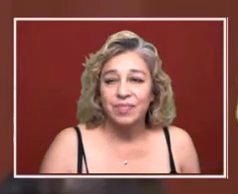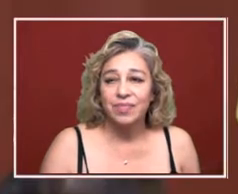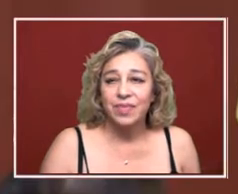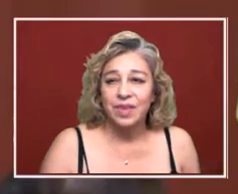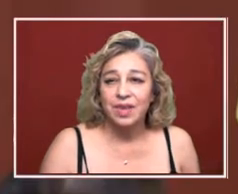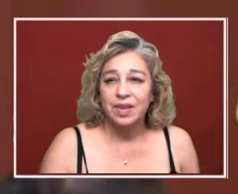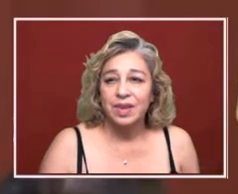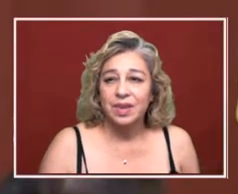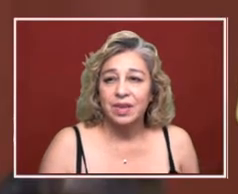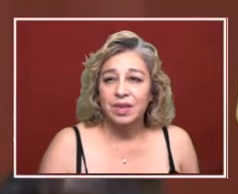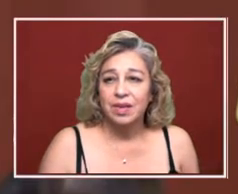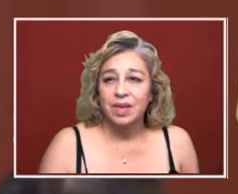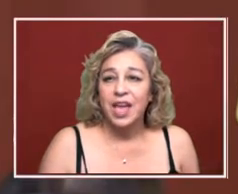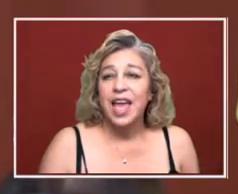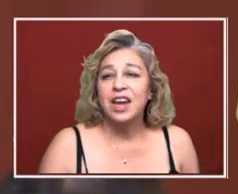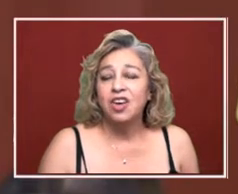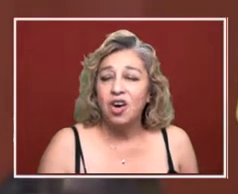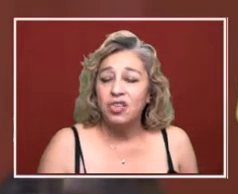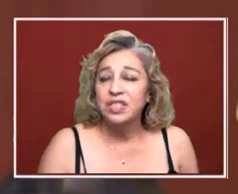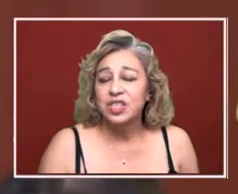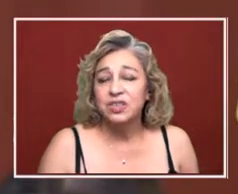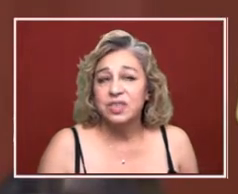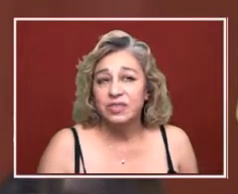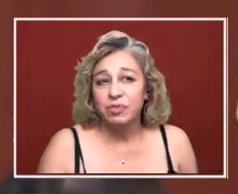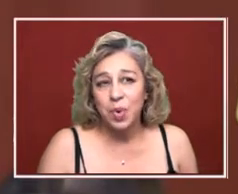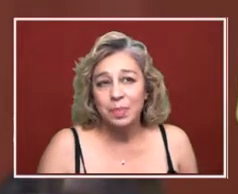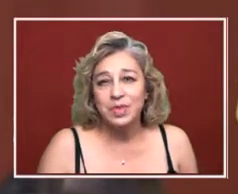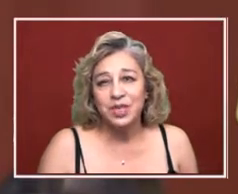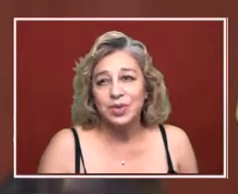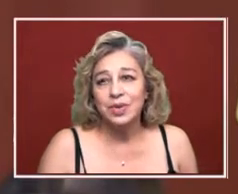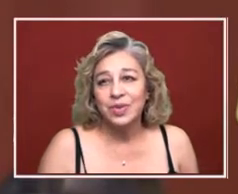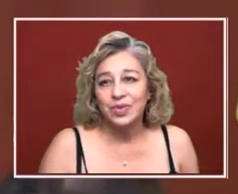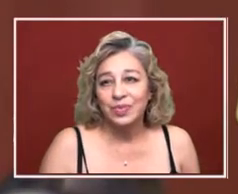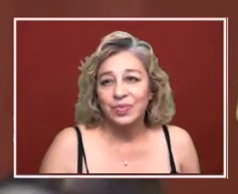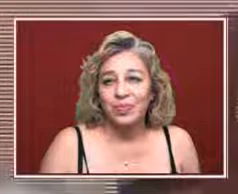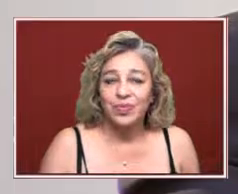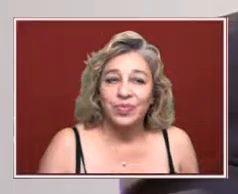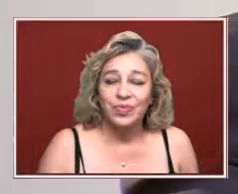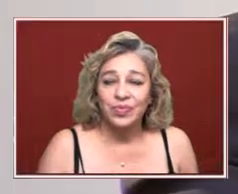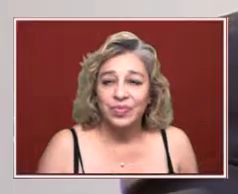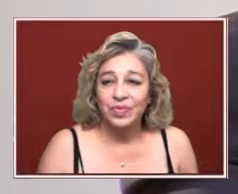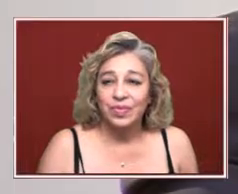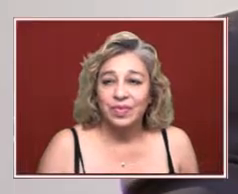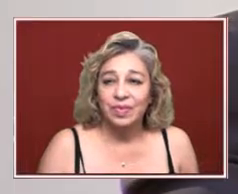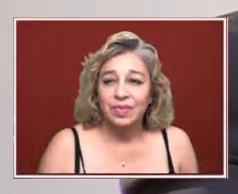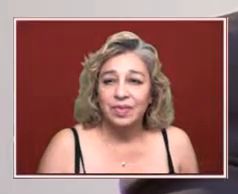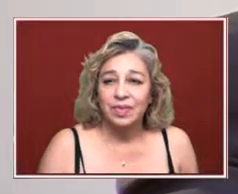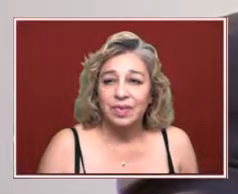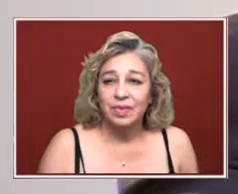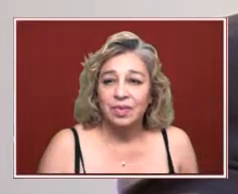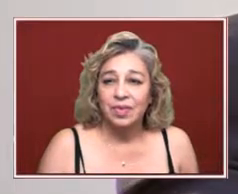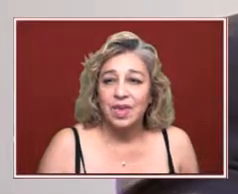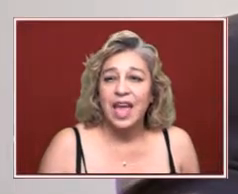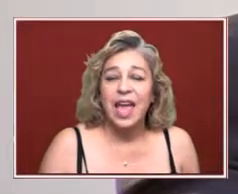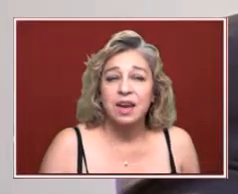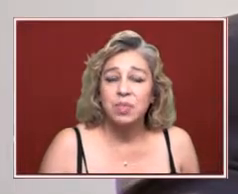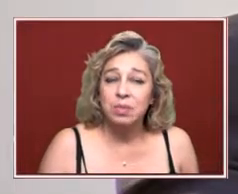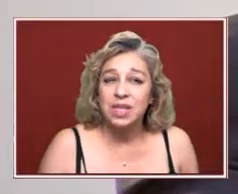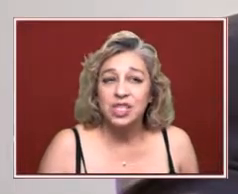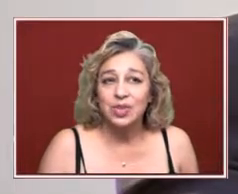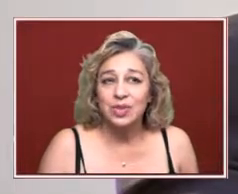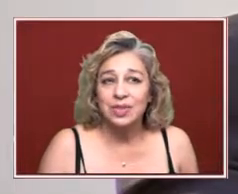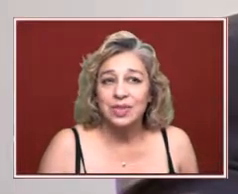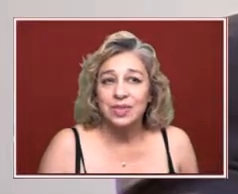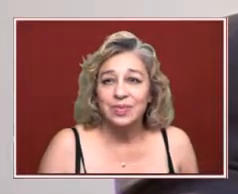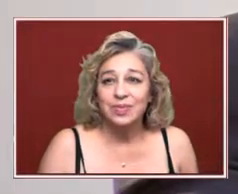los estudiantes de preparatoria. And all the students of prep school. De escuelas públicas, todos. And